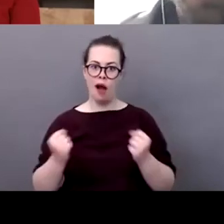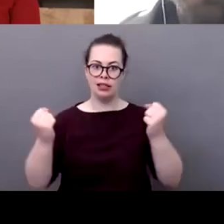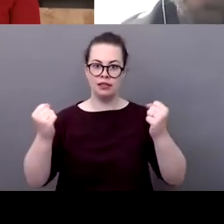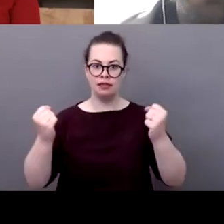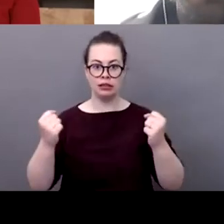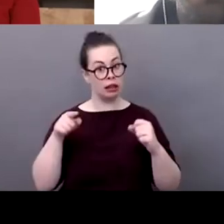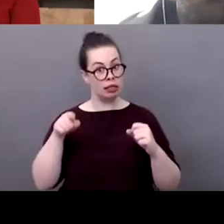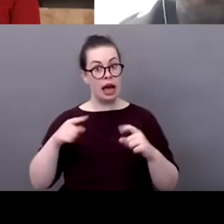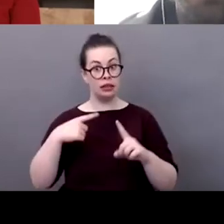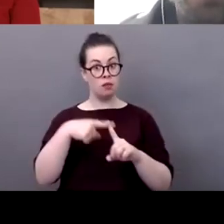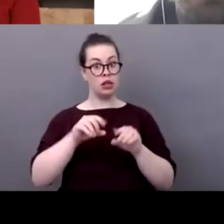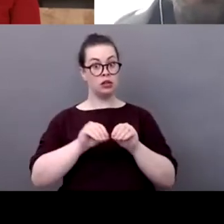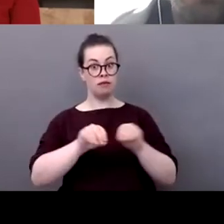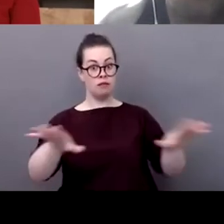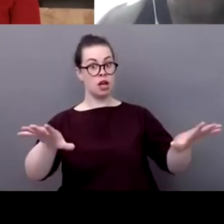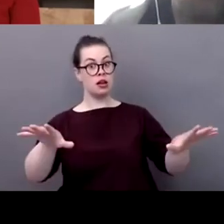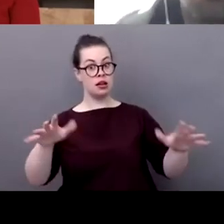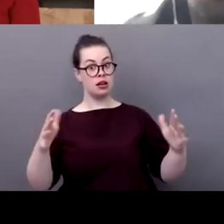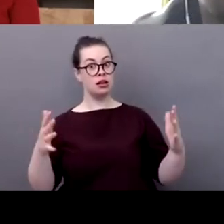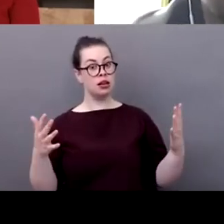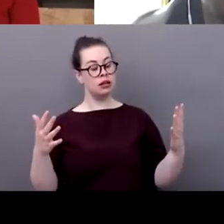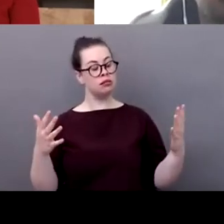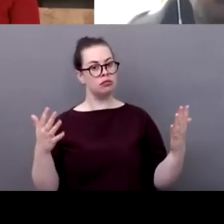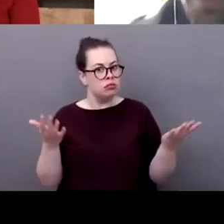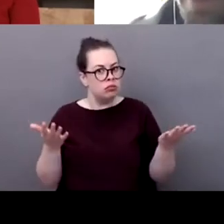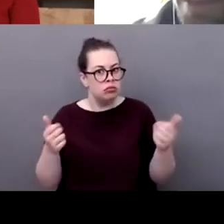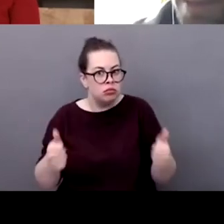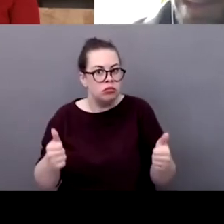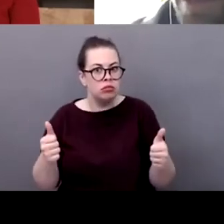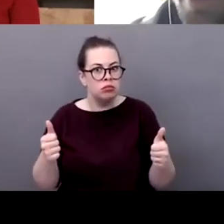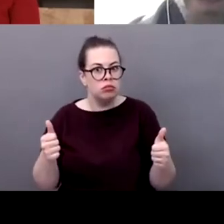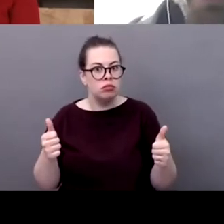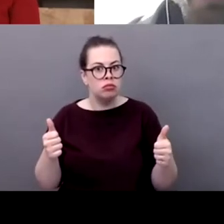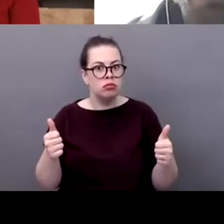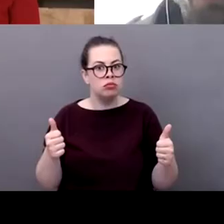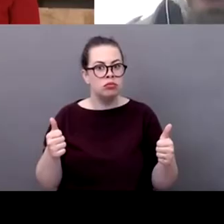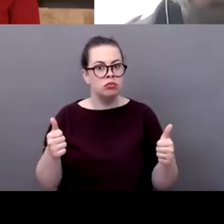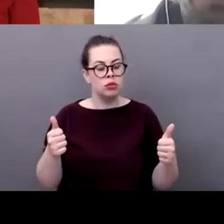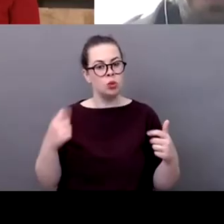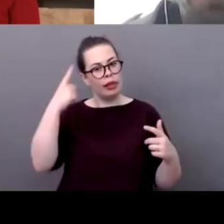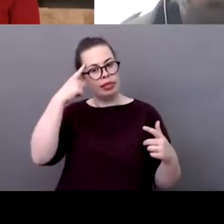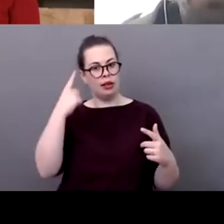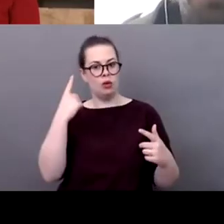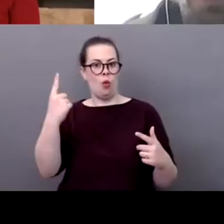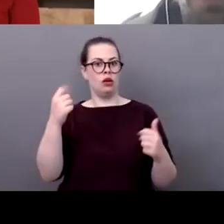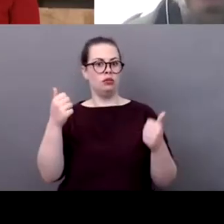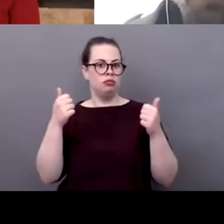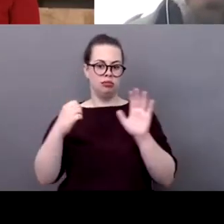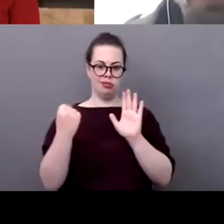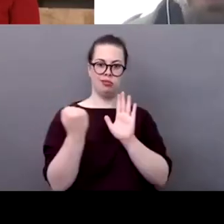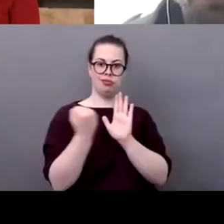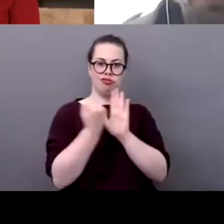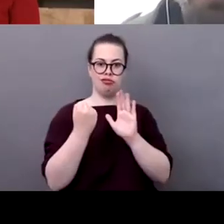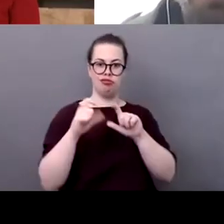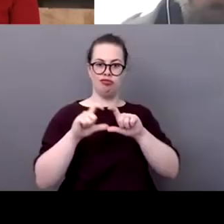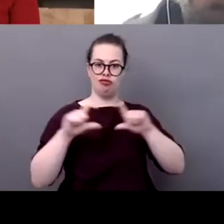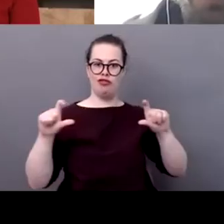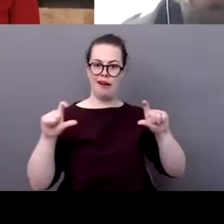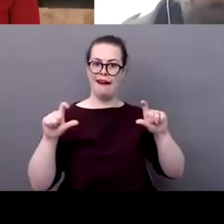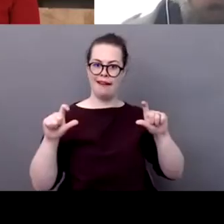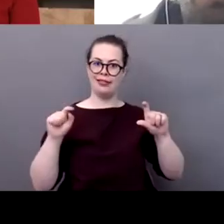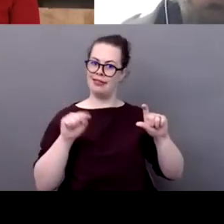can be a big debate about this for sure, but I think that's a key role brands can play. Another thing